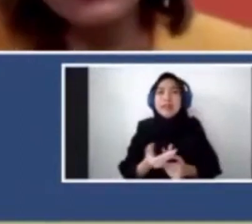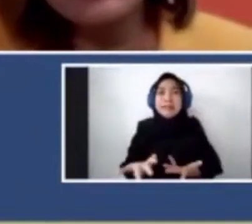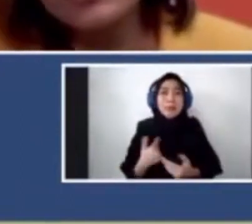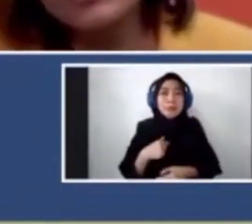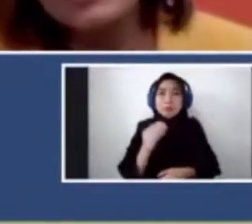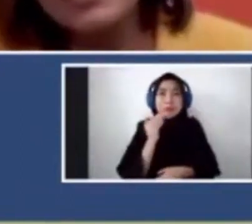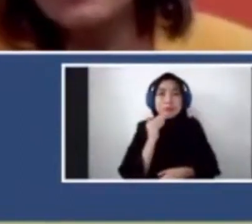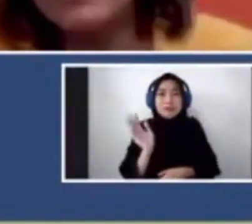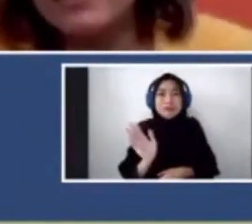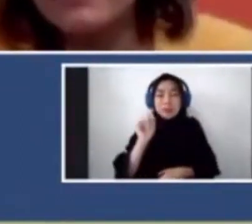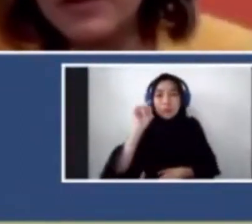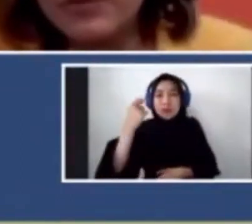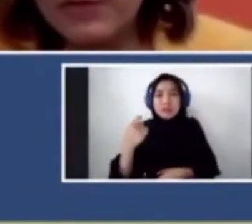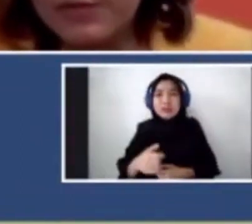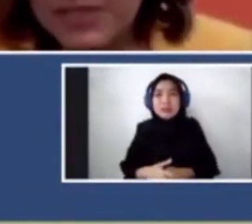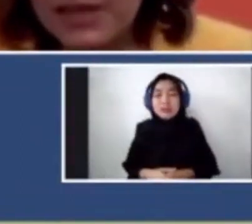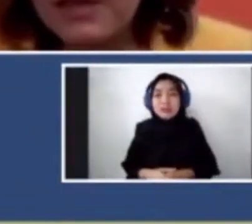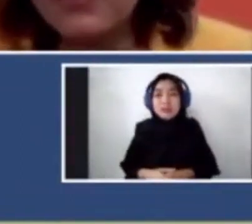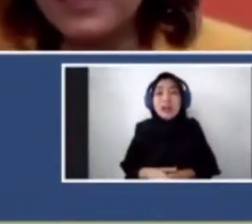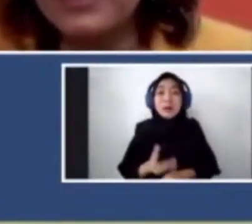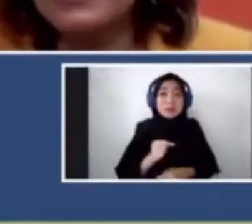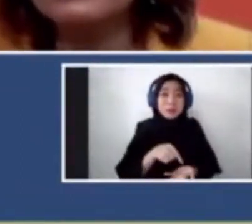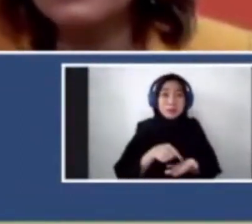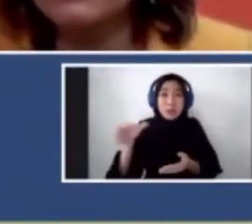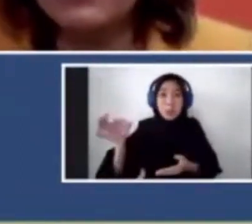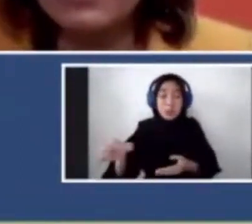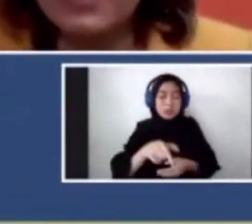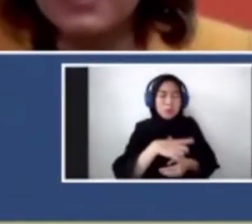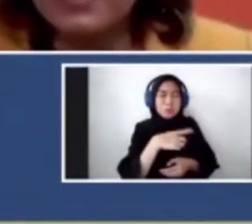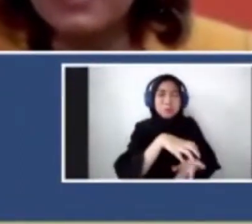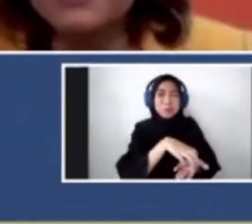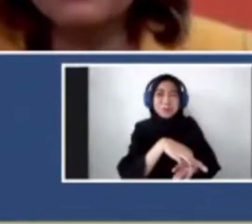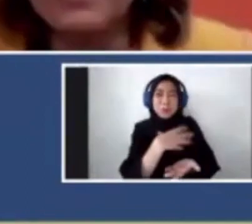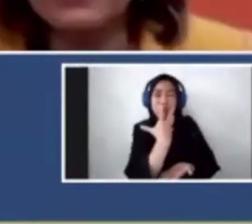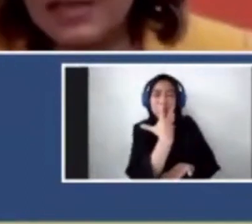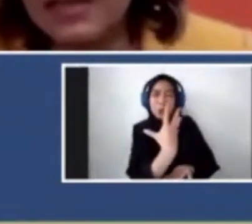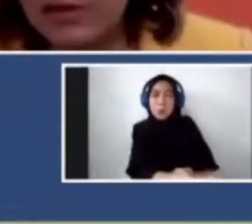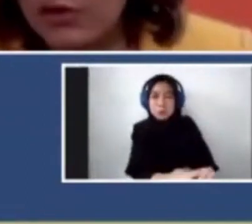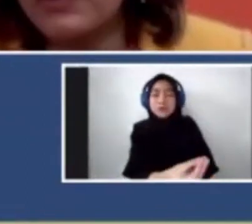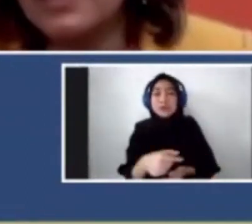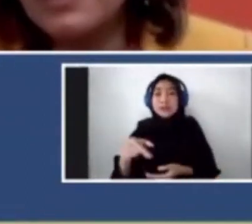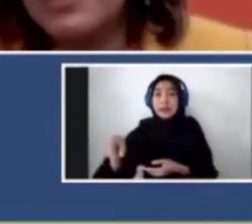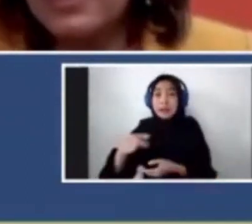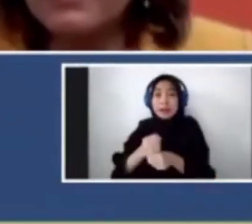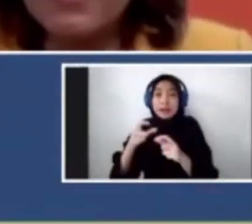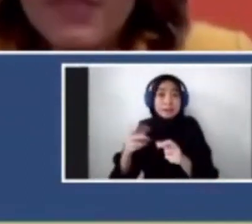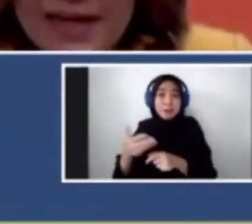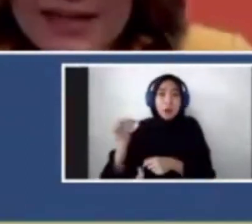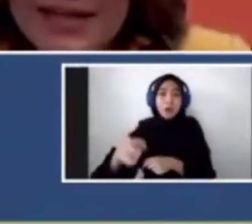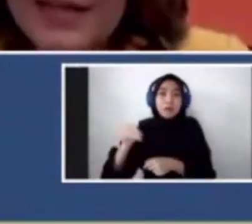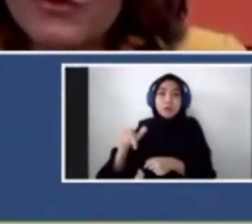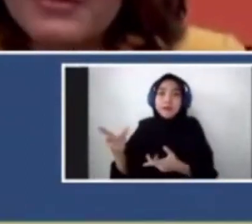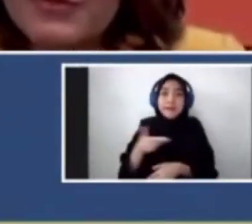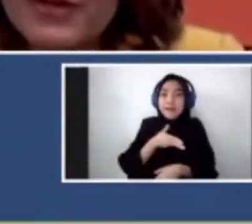are communities that are far away from the city, urban areas, where the gas provider doesn't go. And the